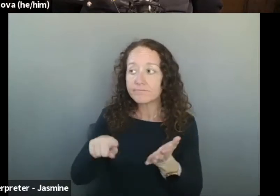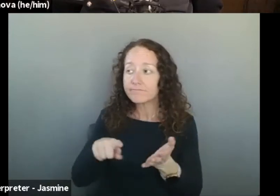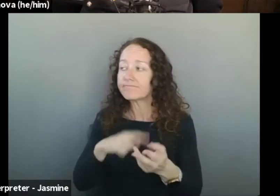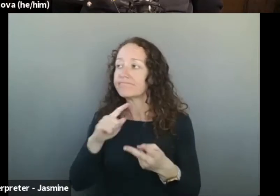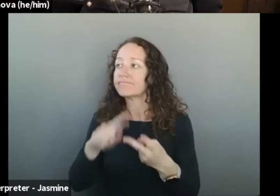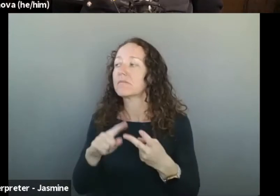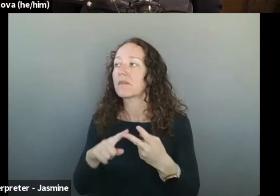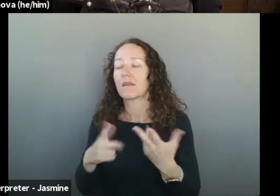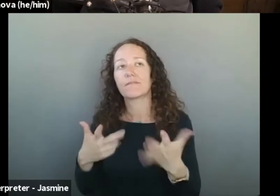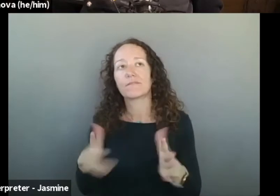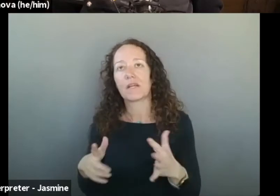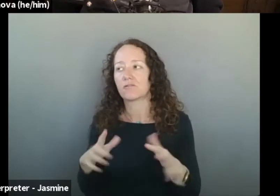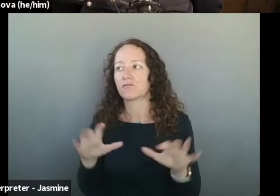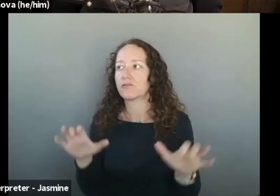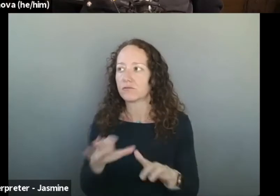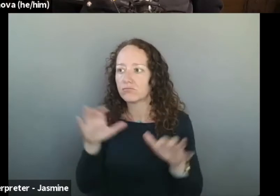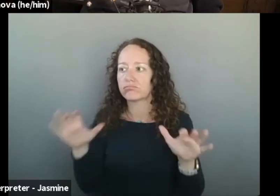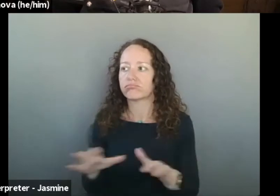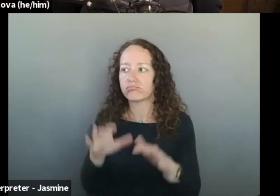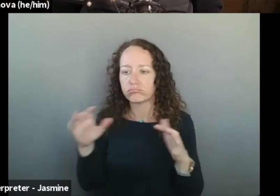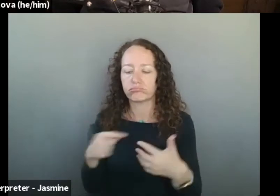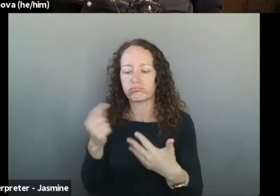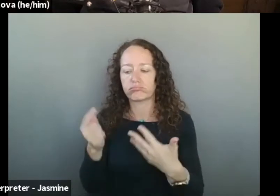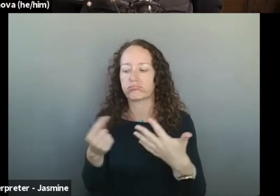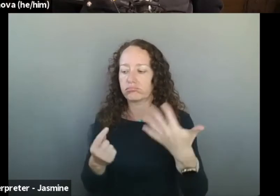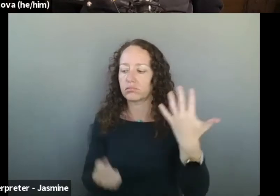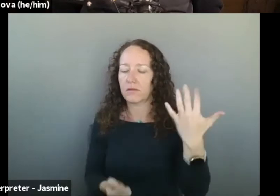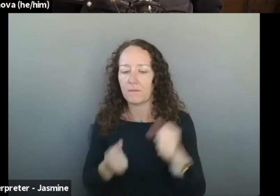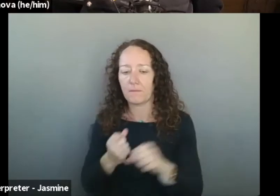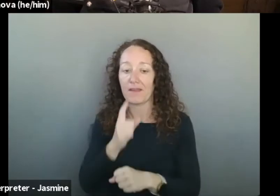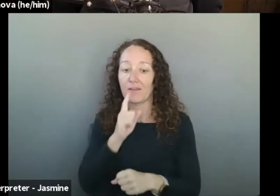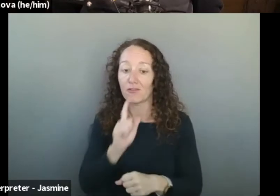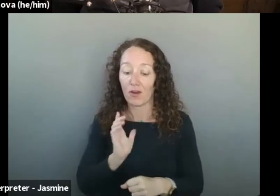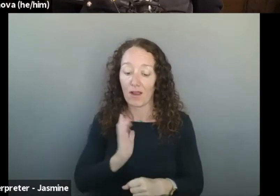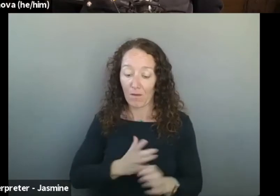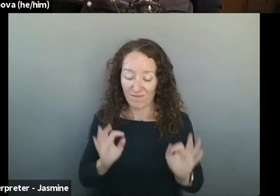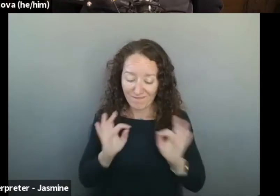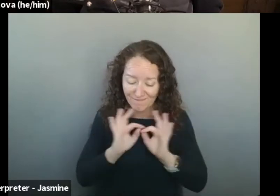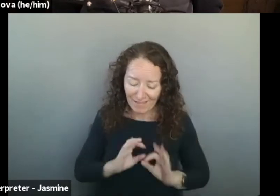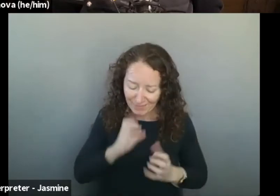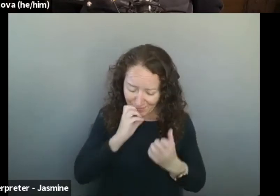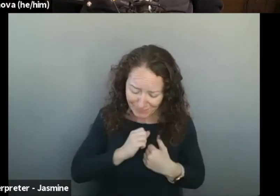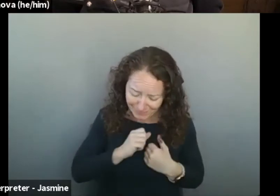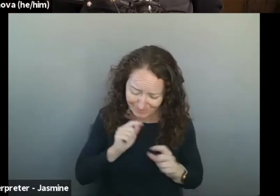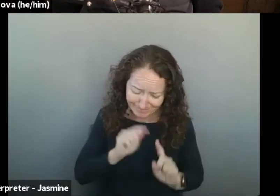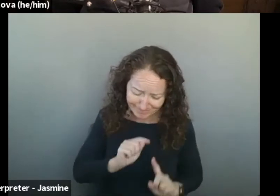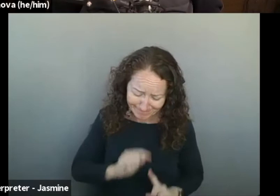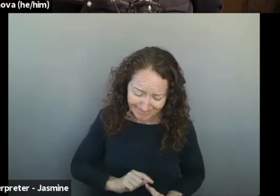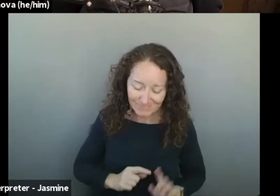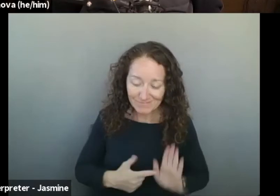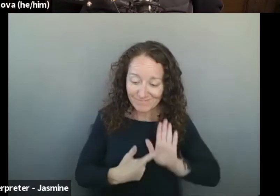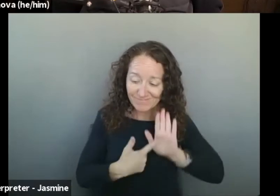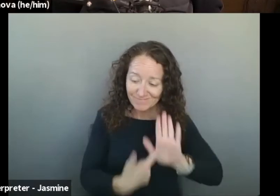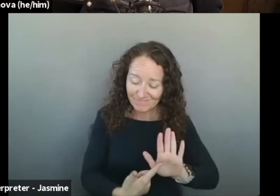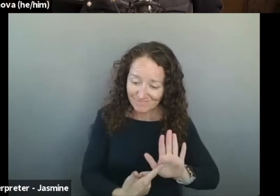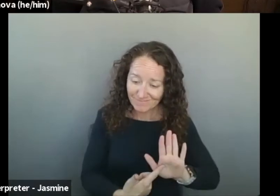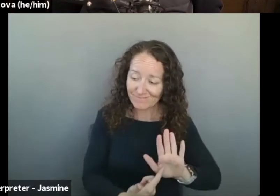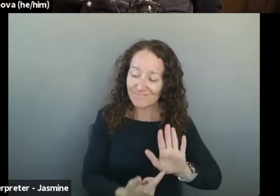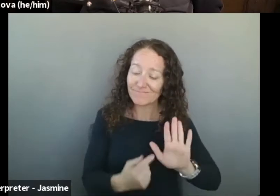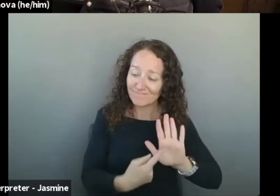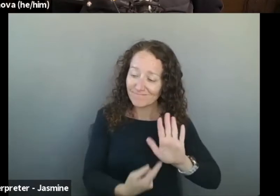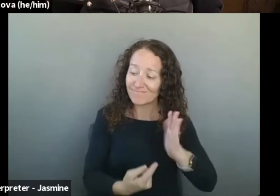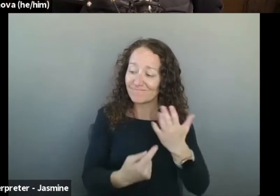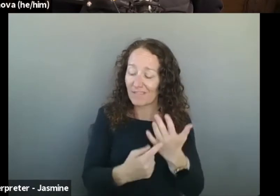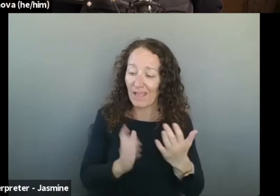been done to make sure that our core values are reflective of,